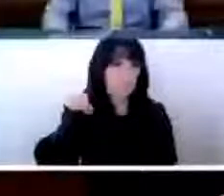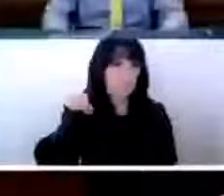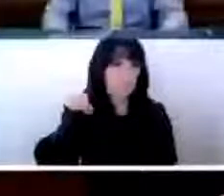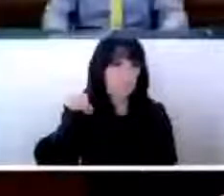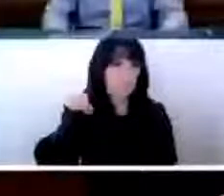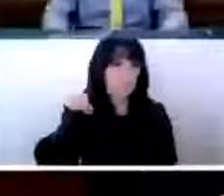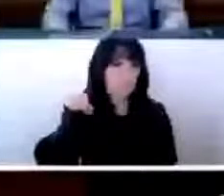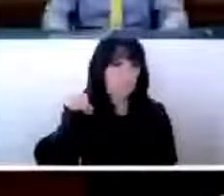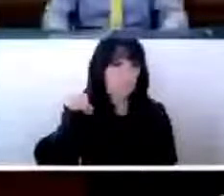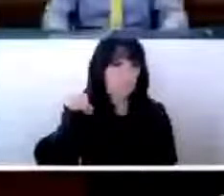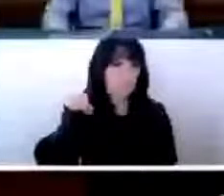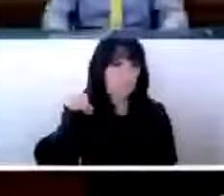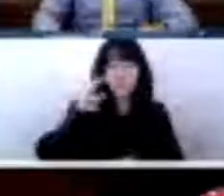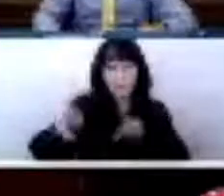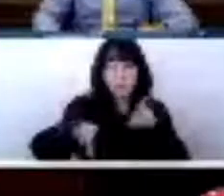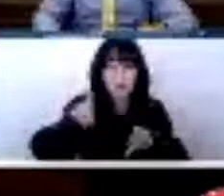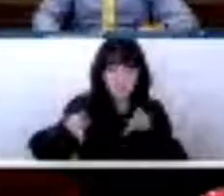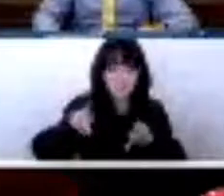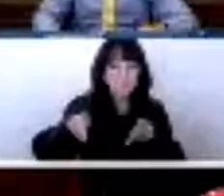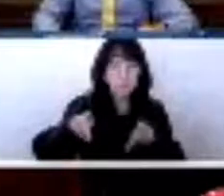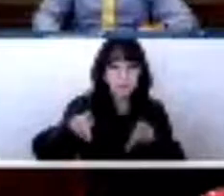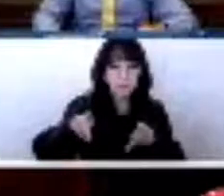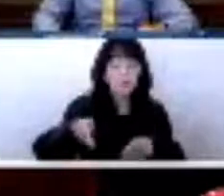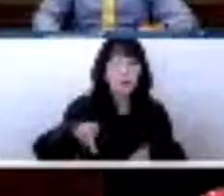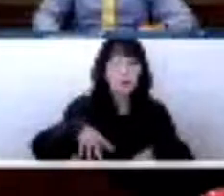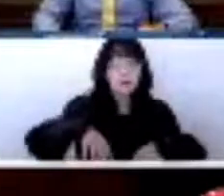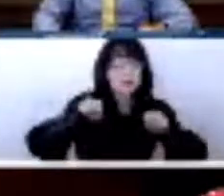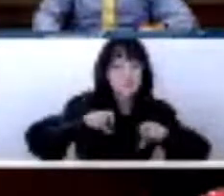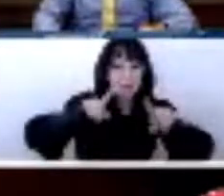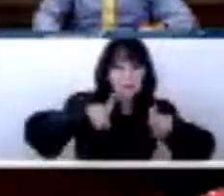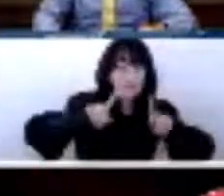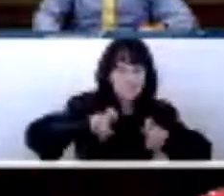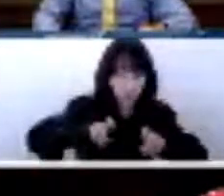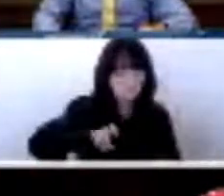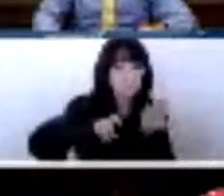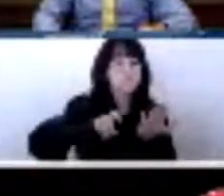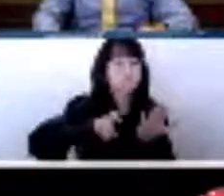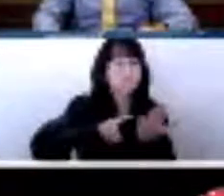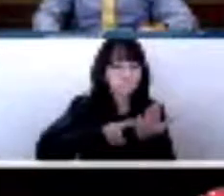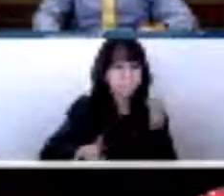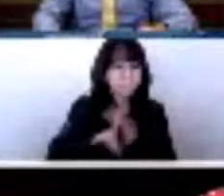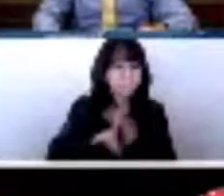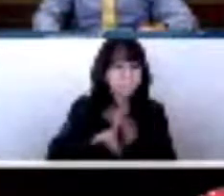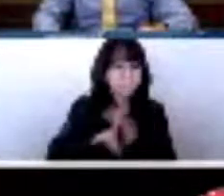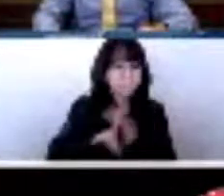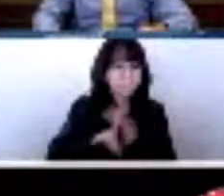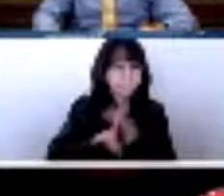have COVID symptoms, you should assume that you have COVID, and you should make sure that